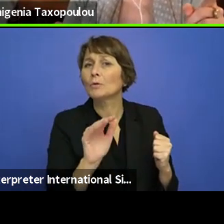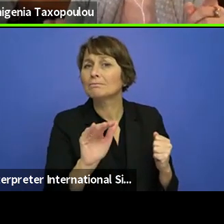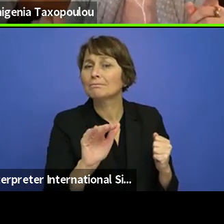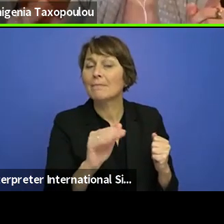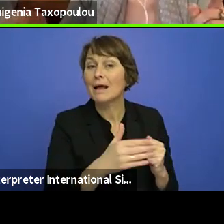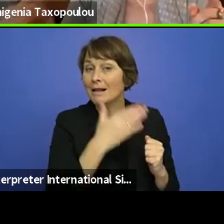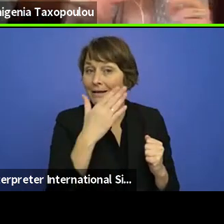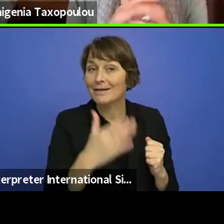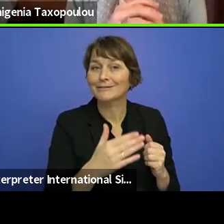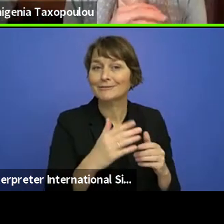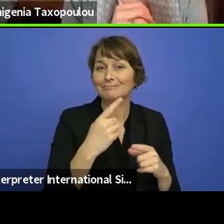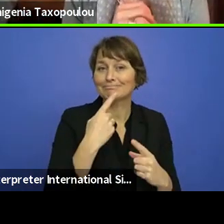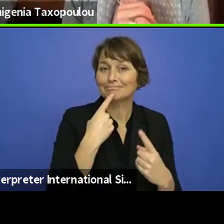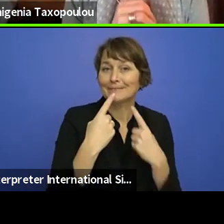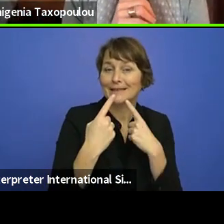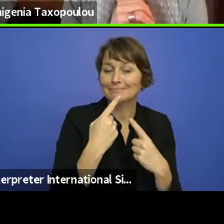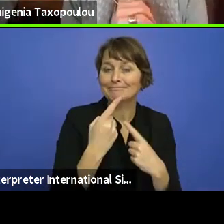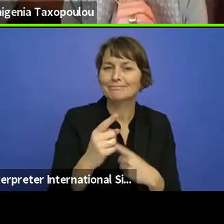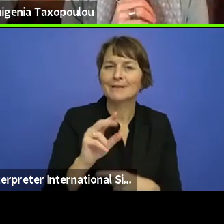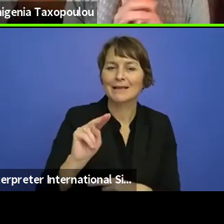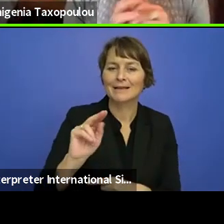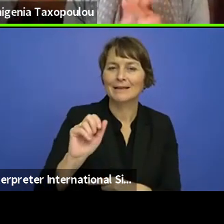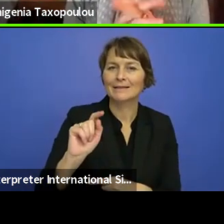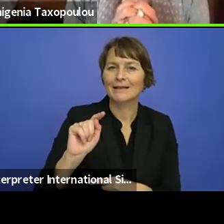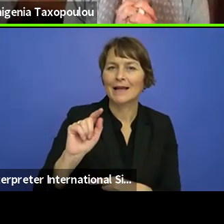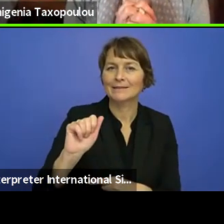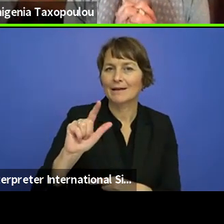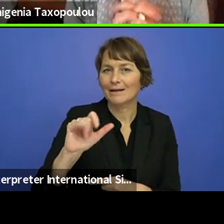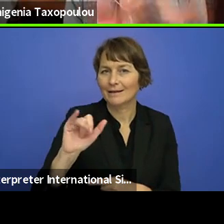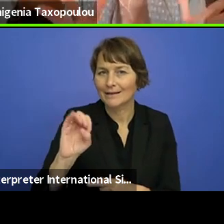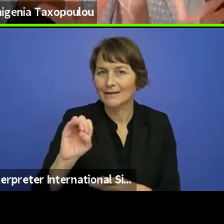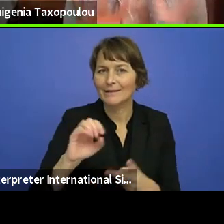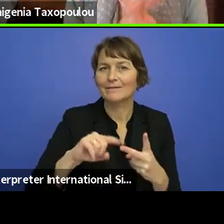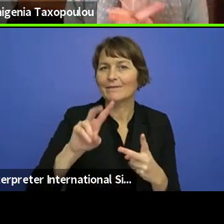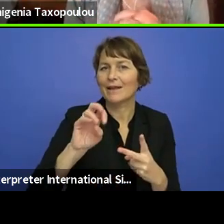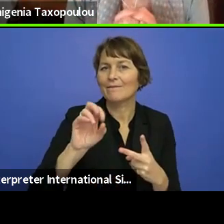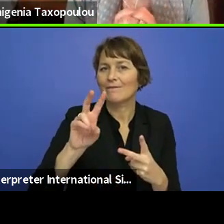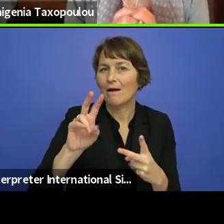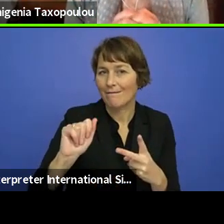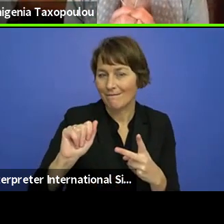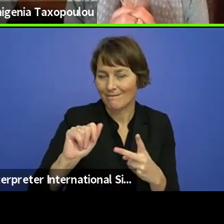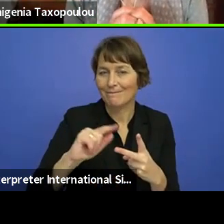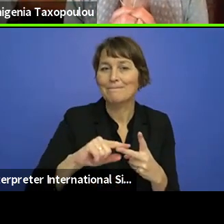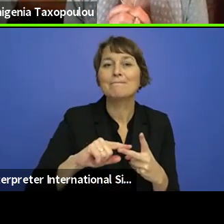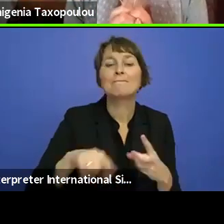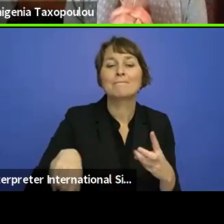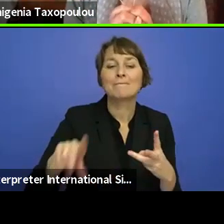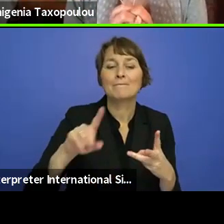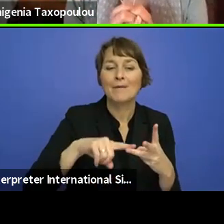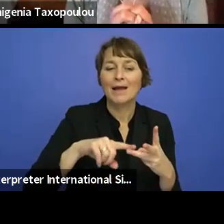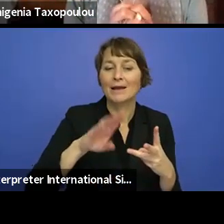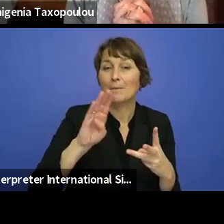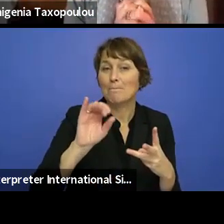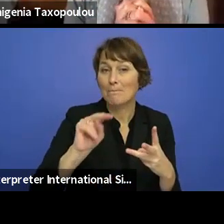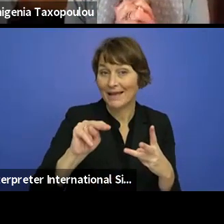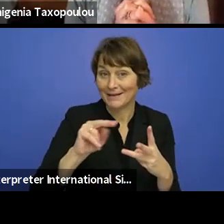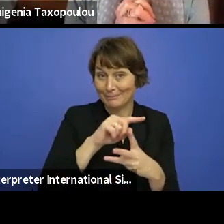from Natalie and Eva, and just a quick word from Ben as well before we close?